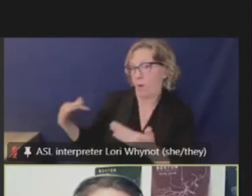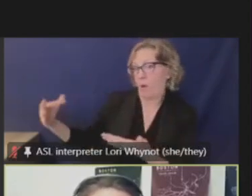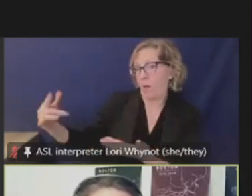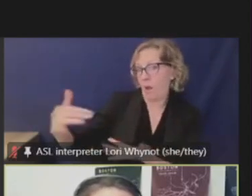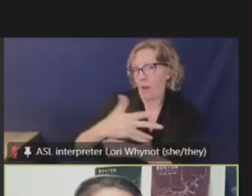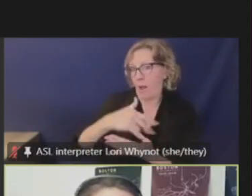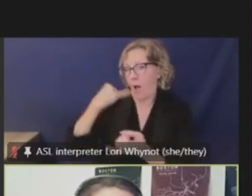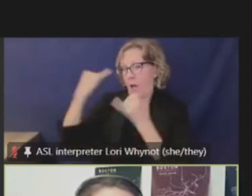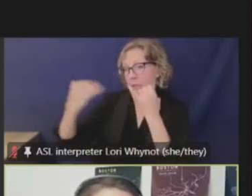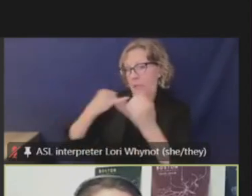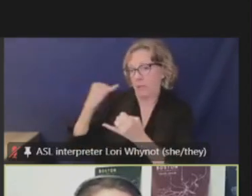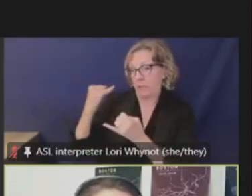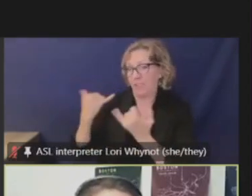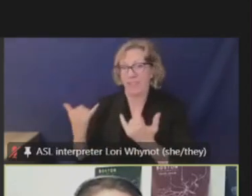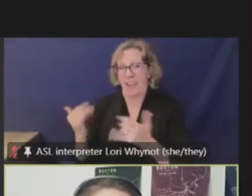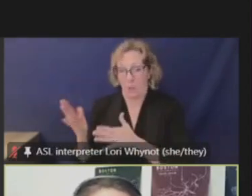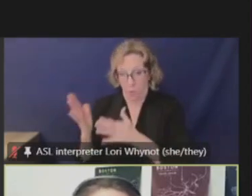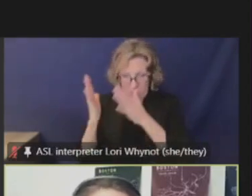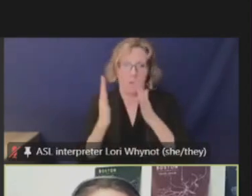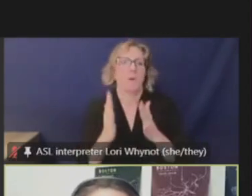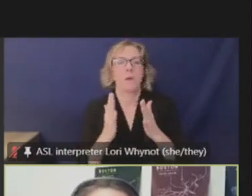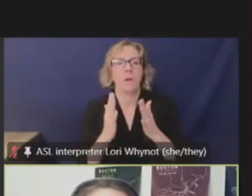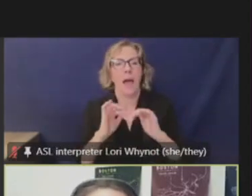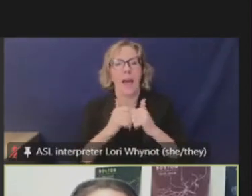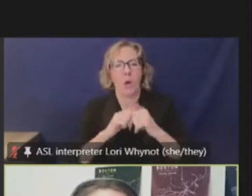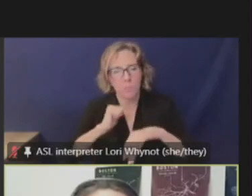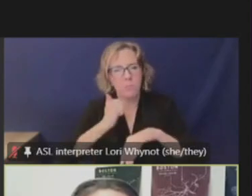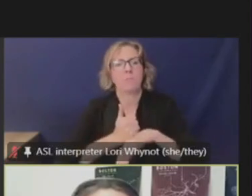them into reality. So if you move on to the next slide,